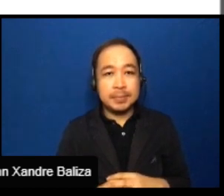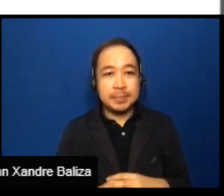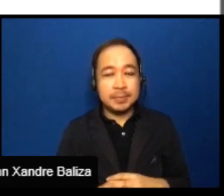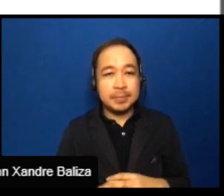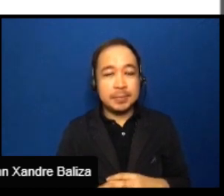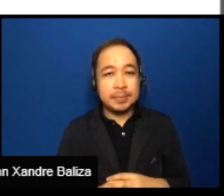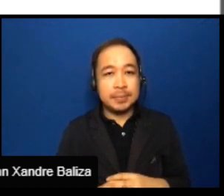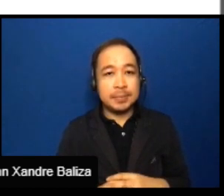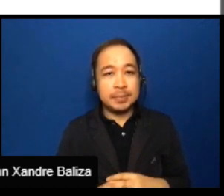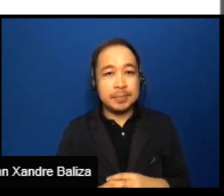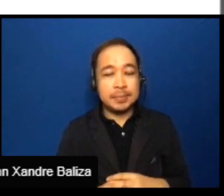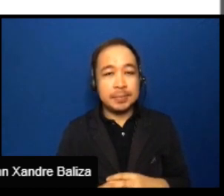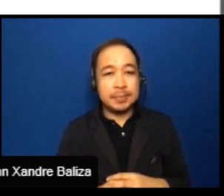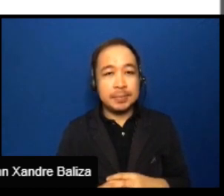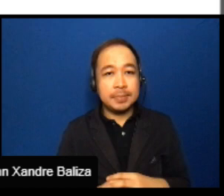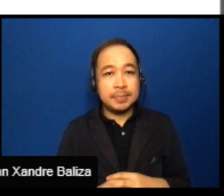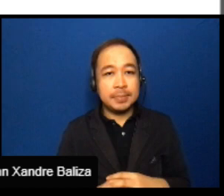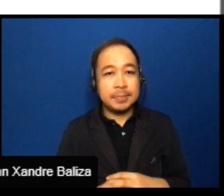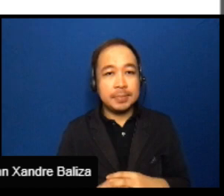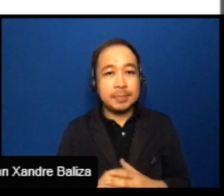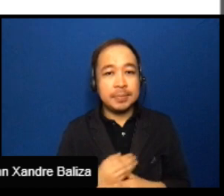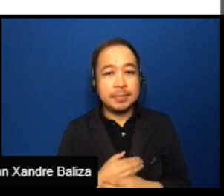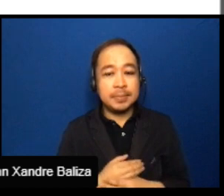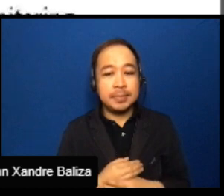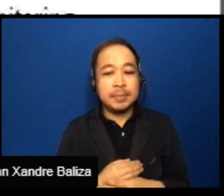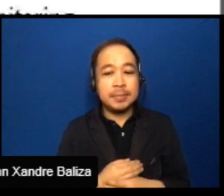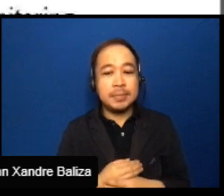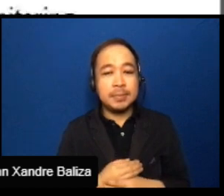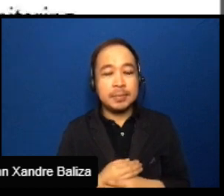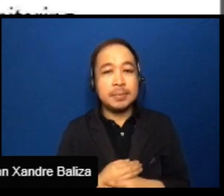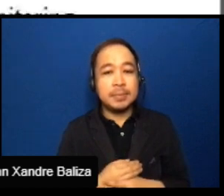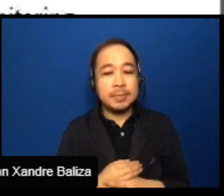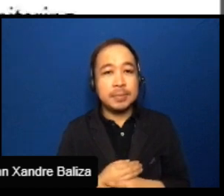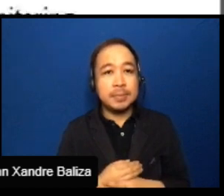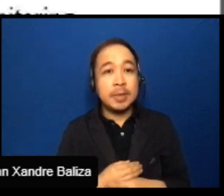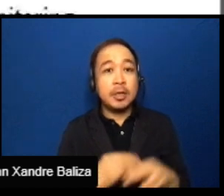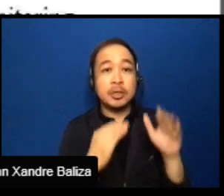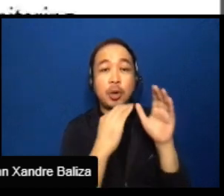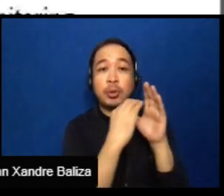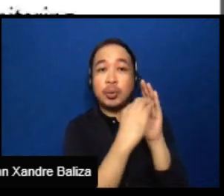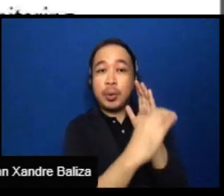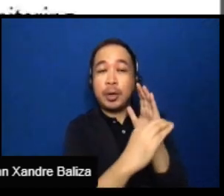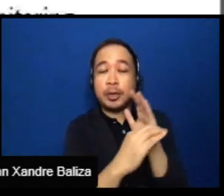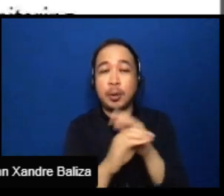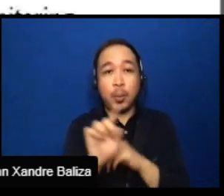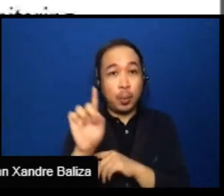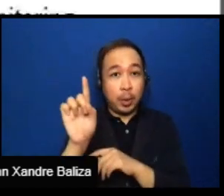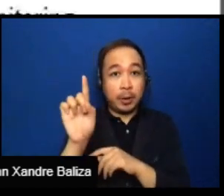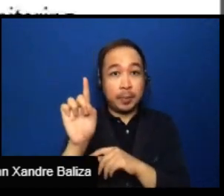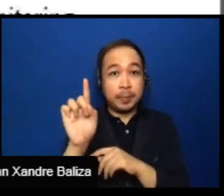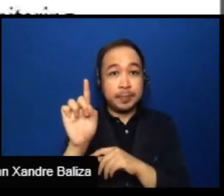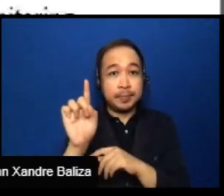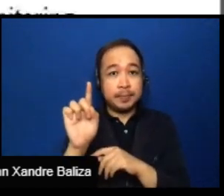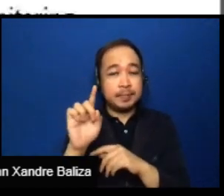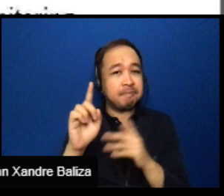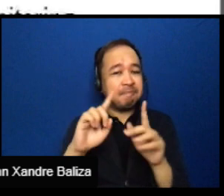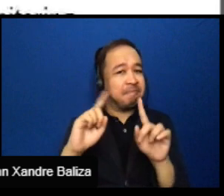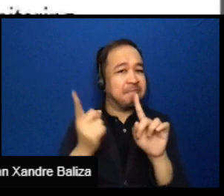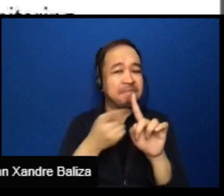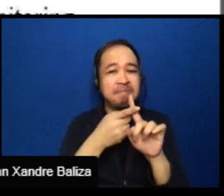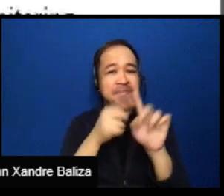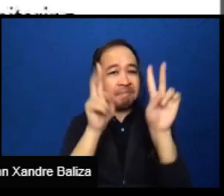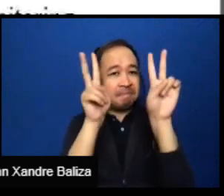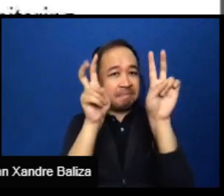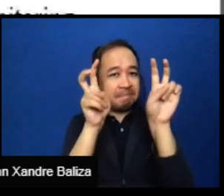So on section 1, matters brought to the attention of the decision,